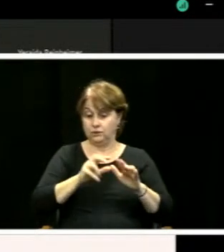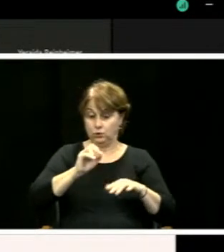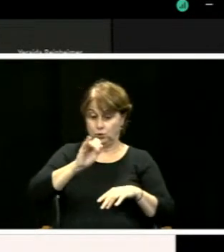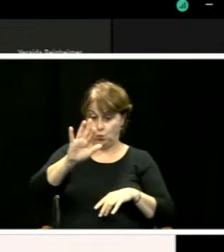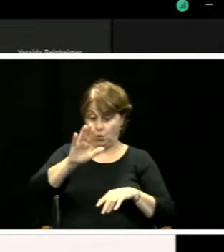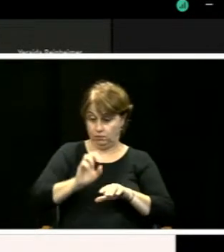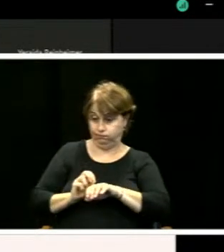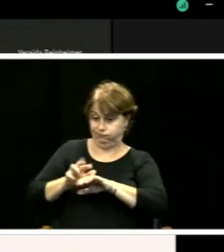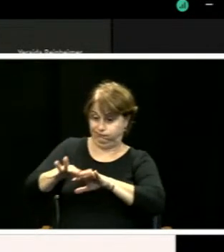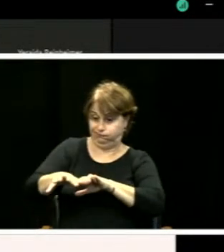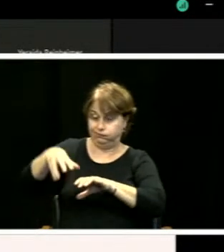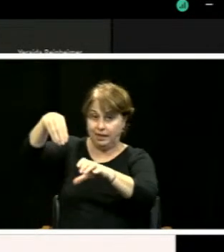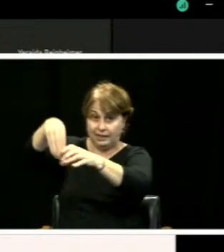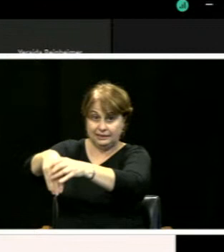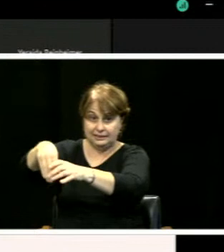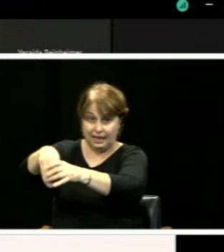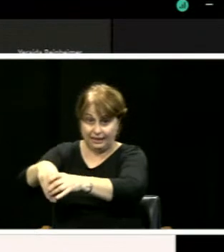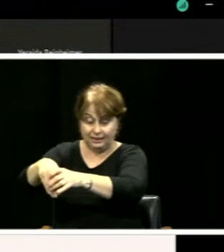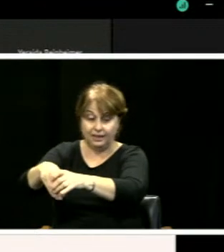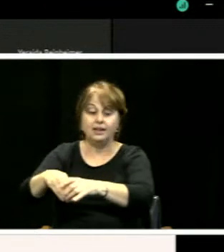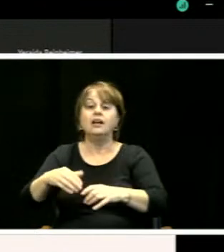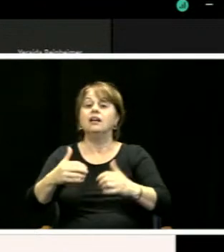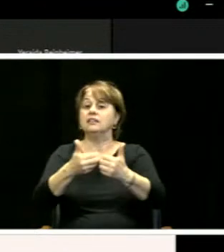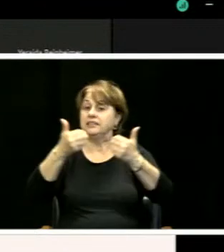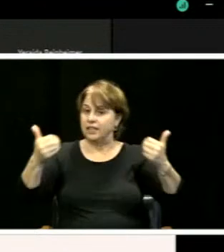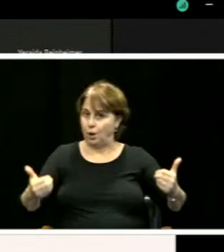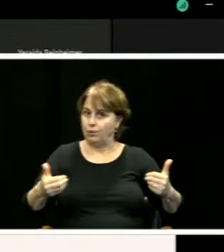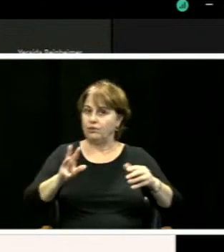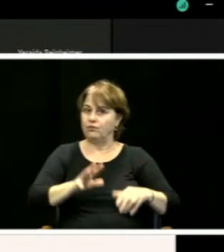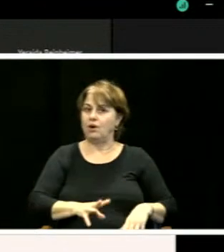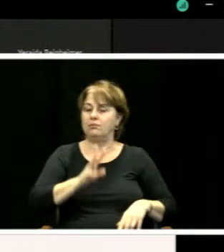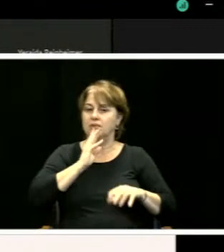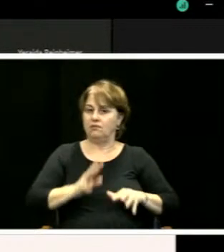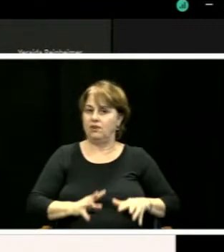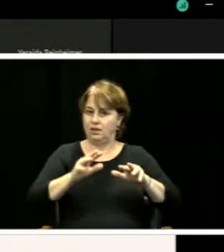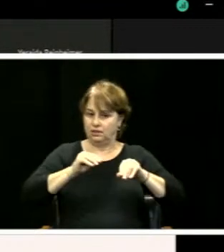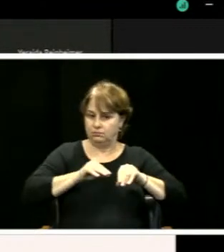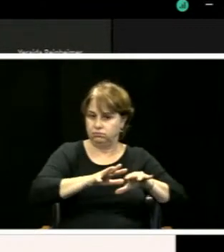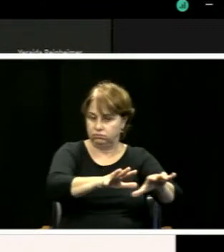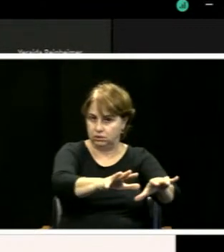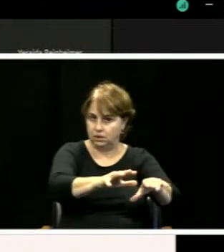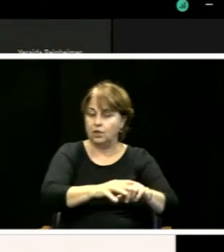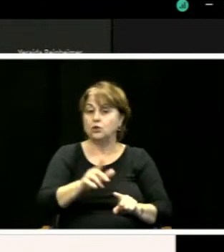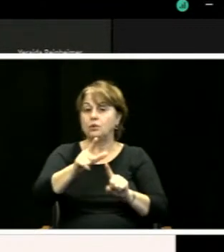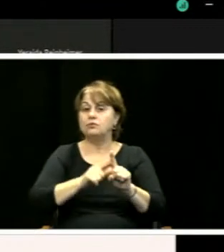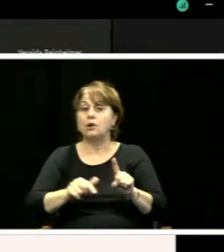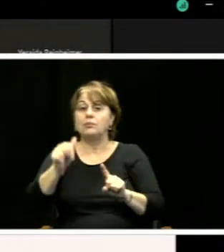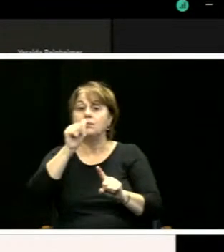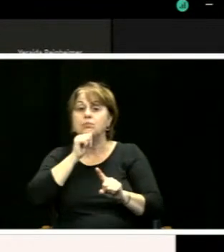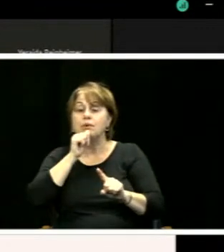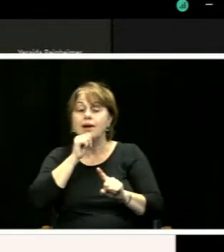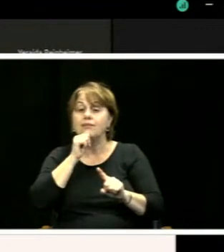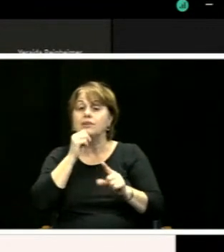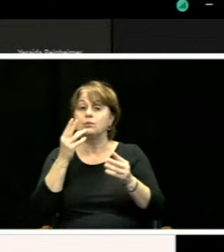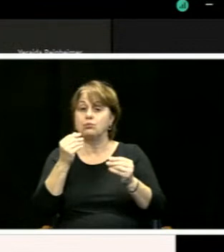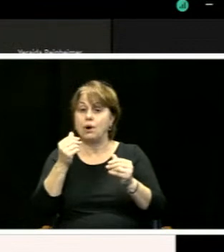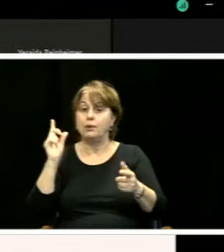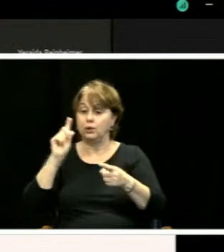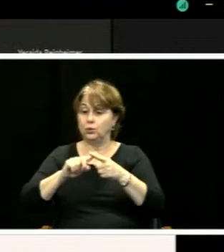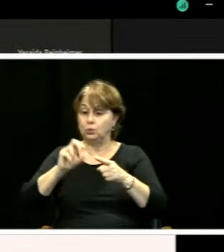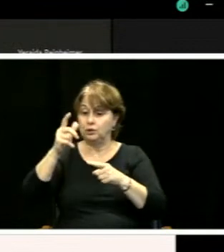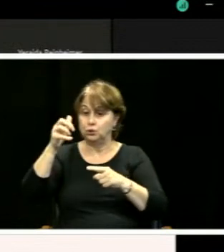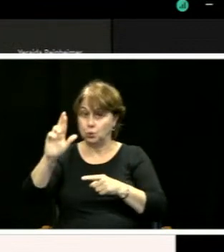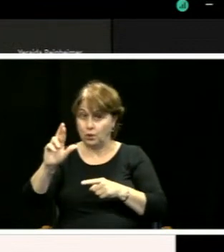flooding. The sewer surcharging is caused predominantly from these private property stormwater connections to the sewer system, the sump pumps,